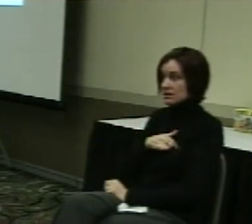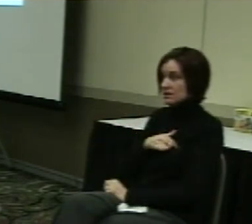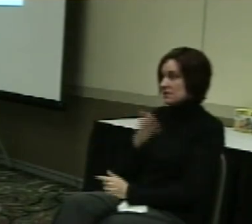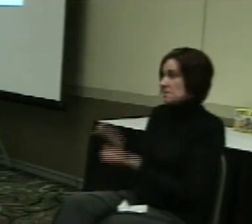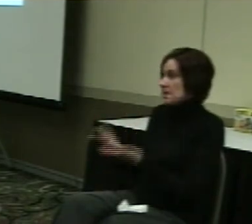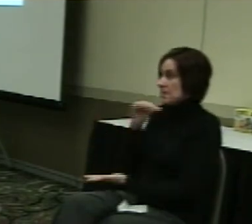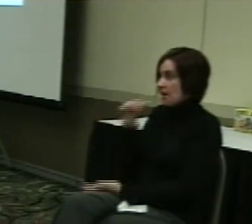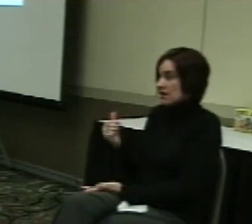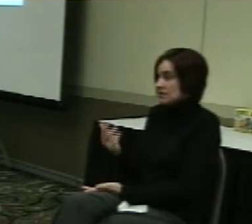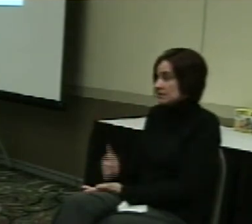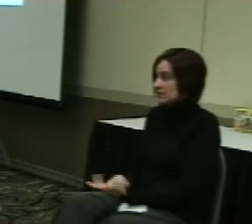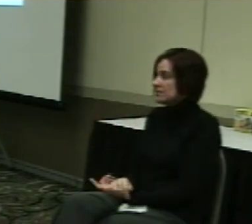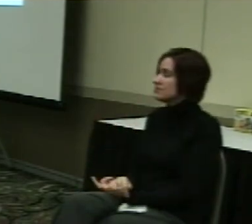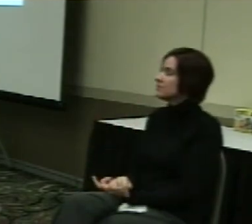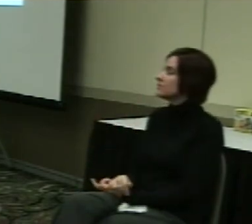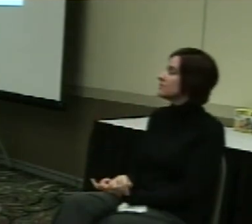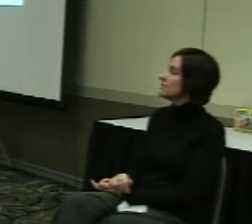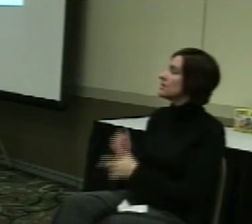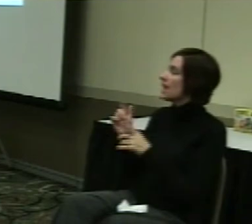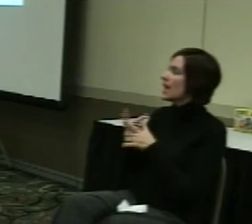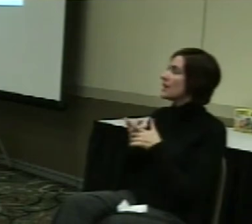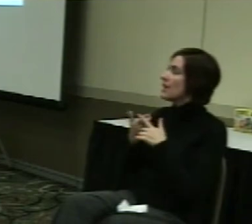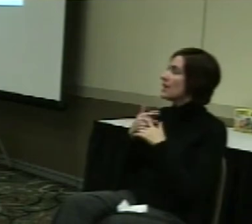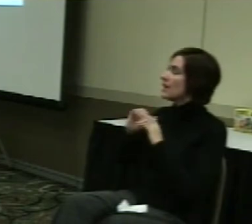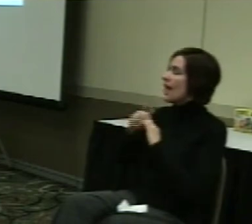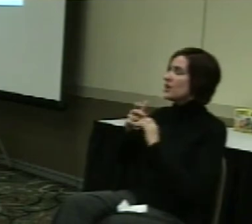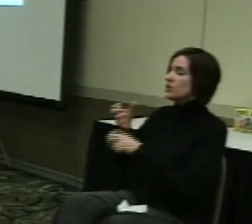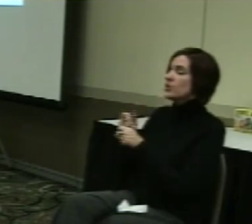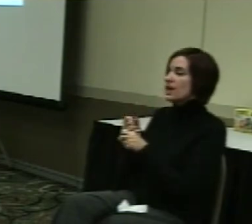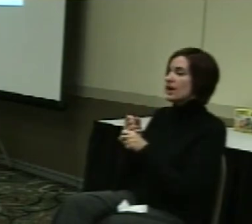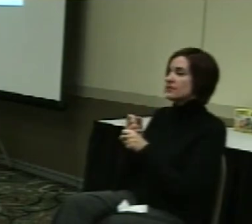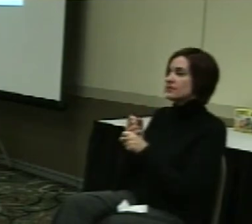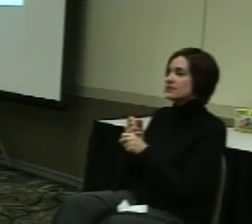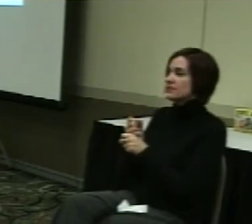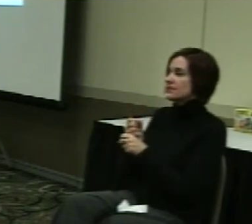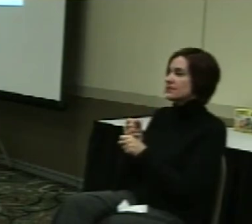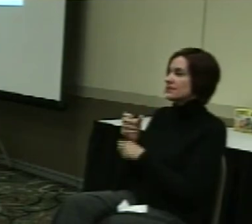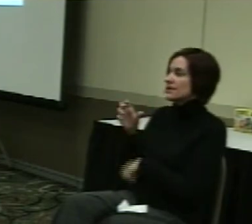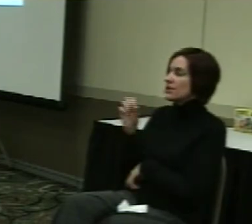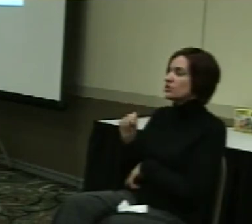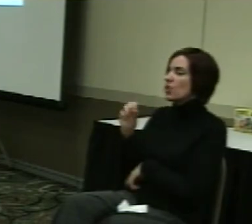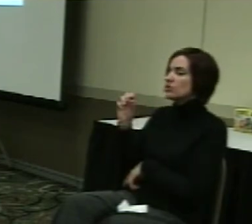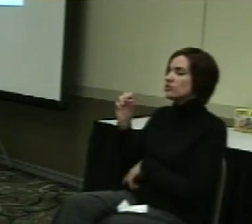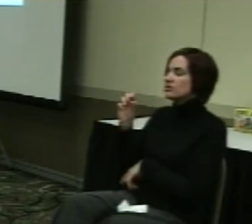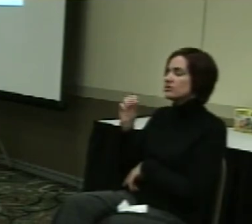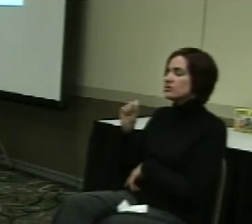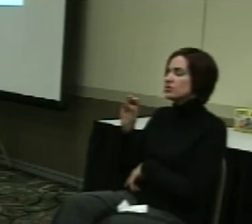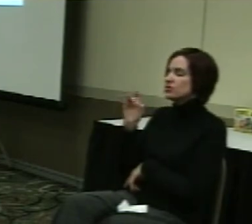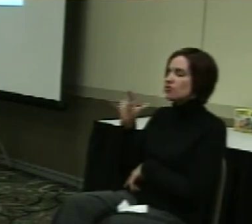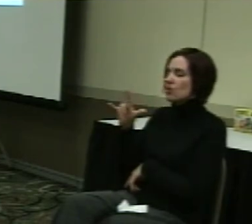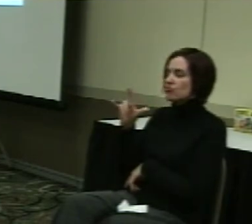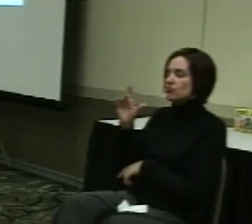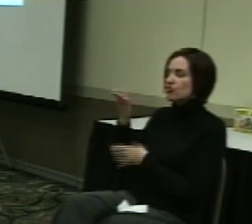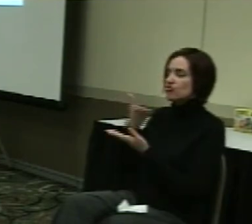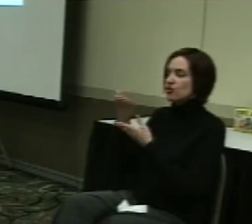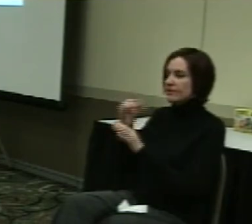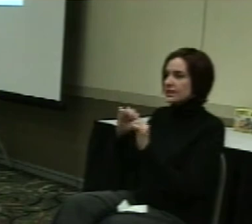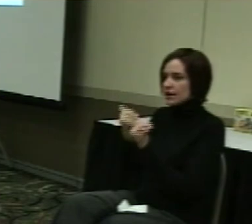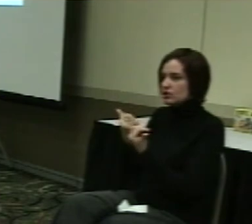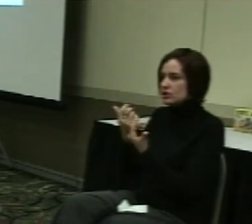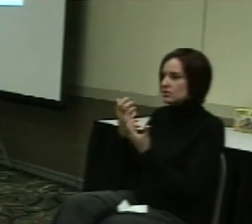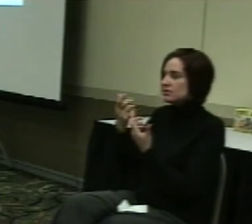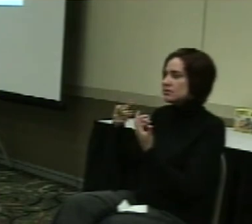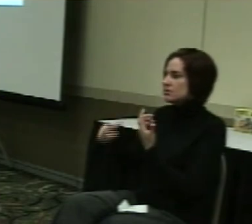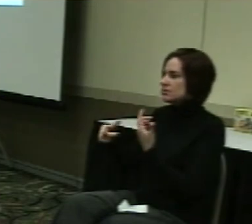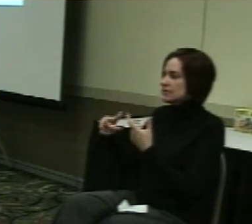professional work, isn't it? And then how do you ever get the social service agency to which the child is receiving counseling to cooperate